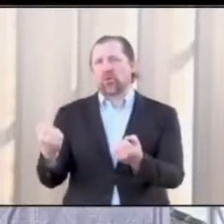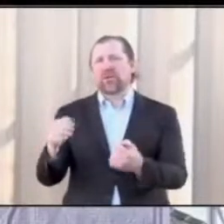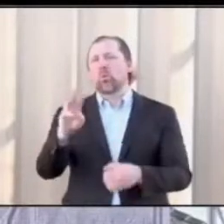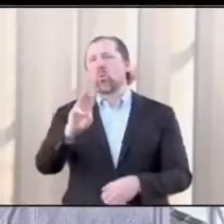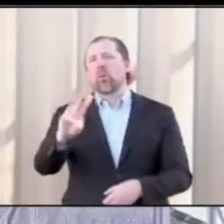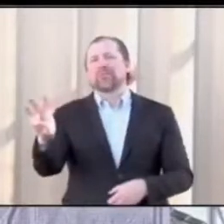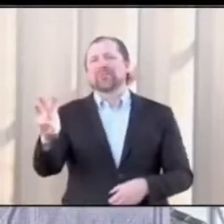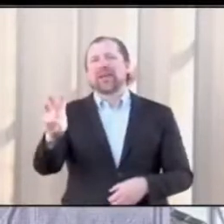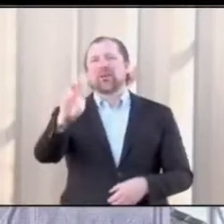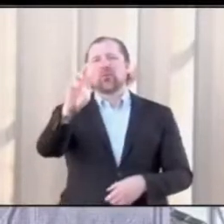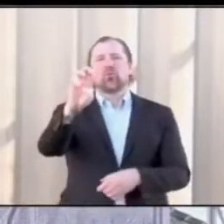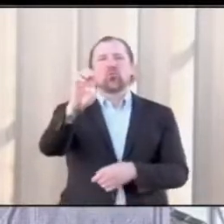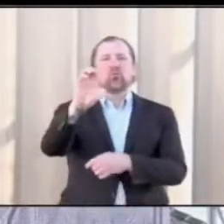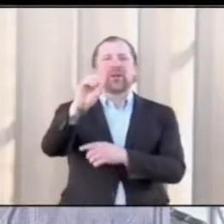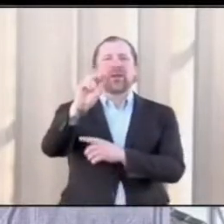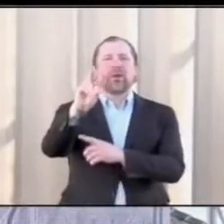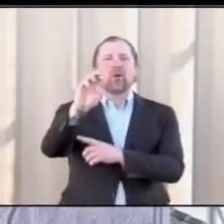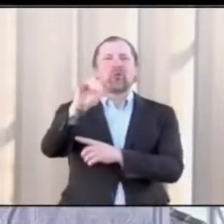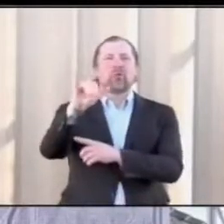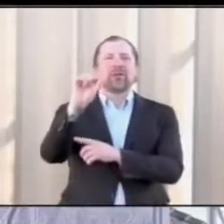can go to